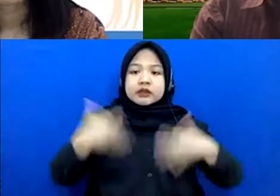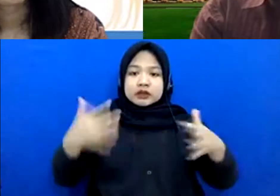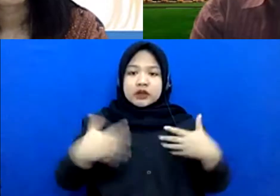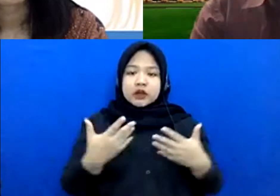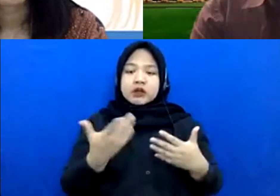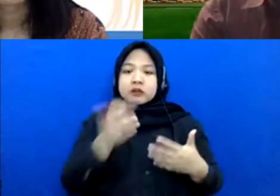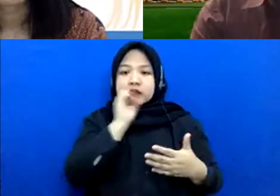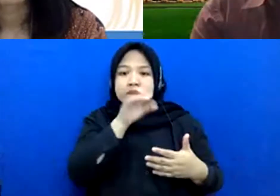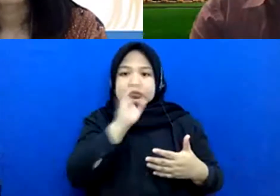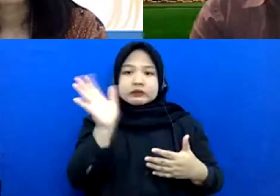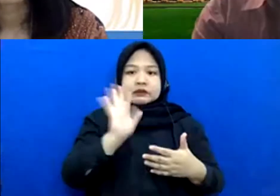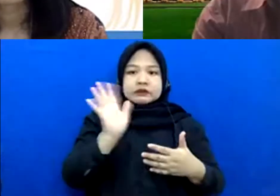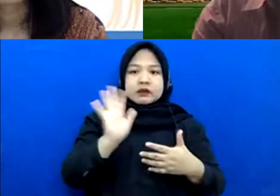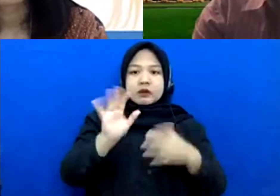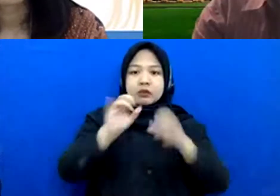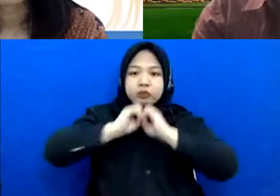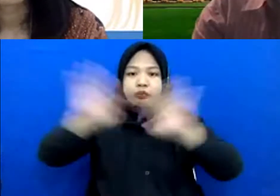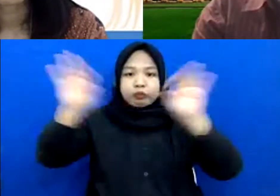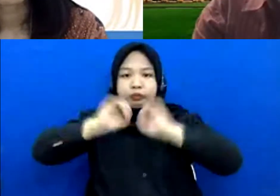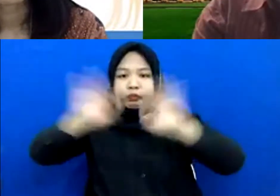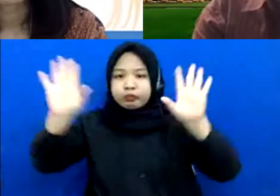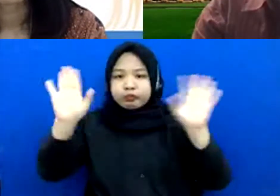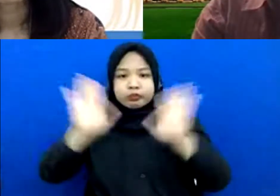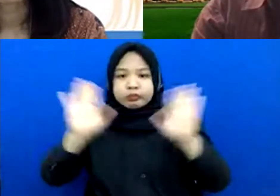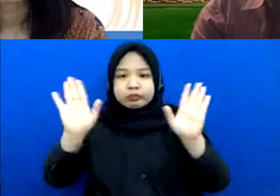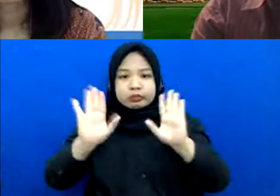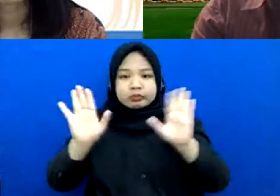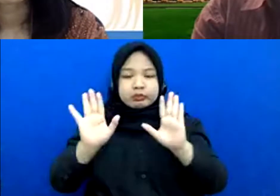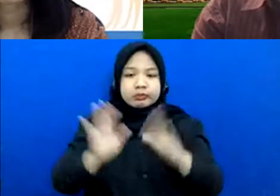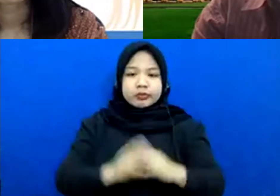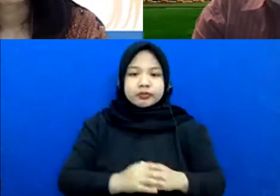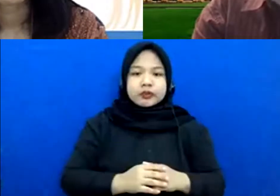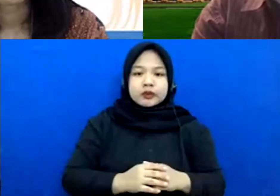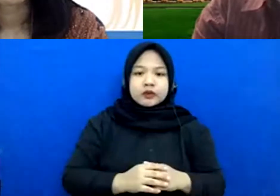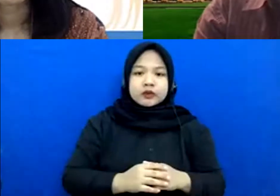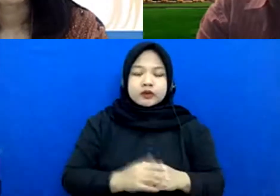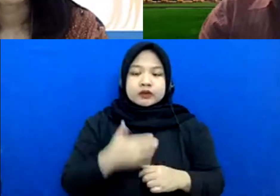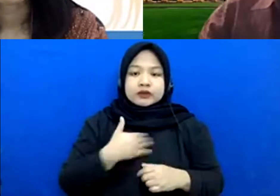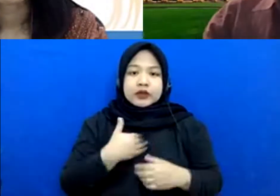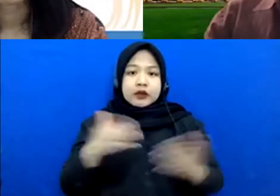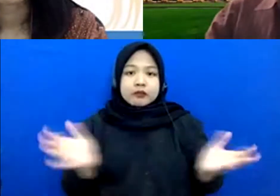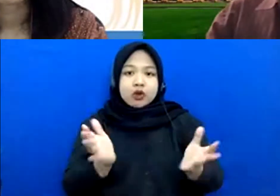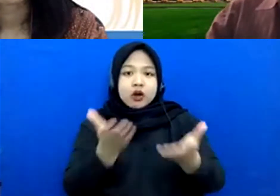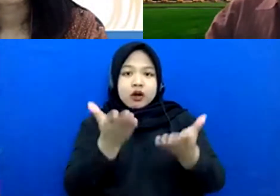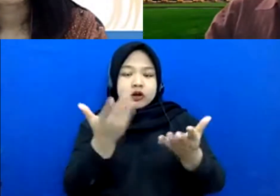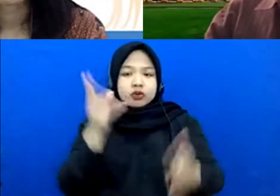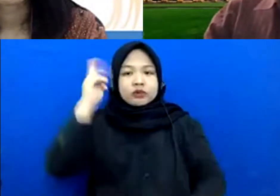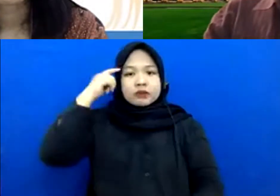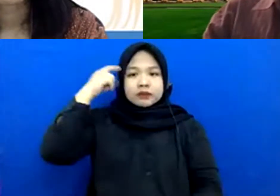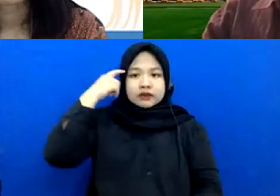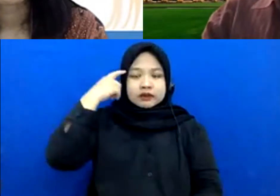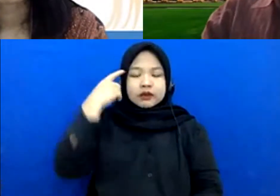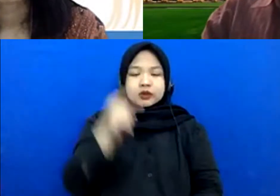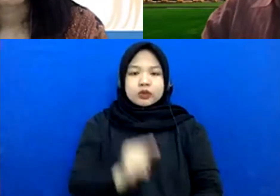say does not get released to the wider public? So I'd encourage you to think about